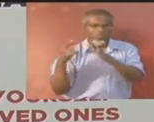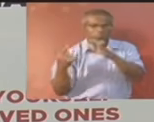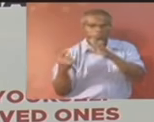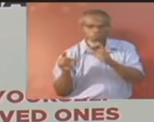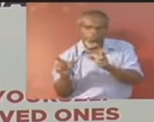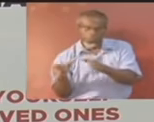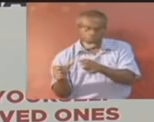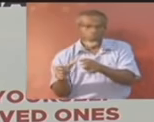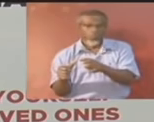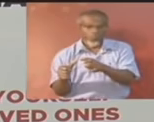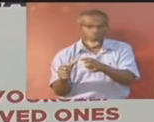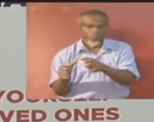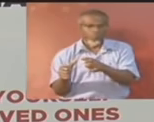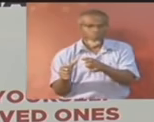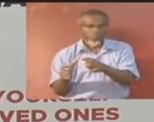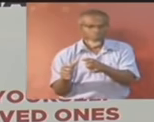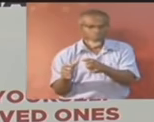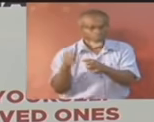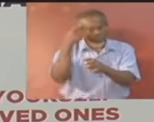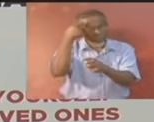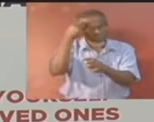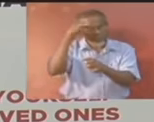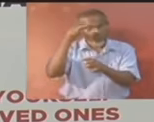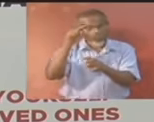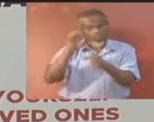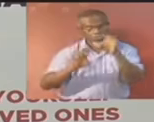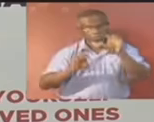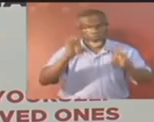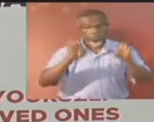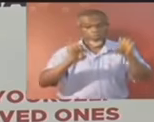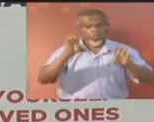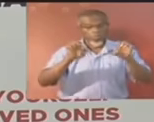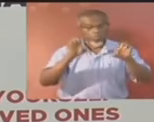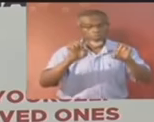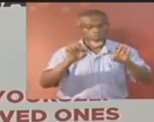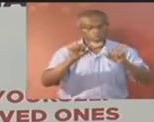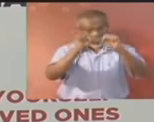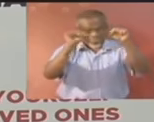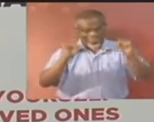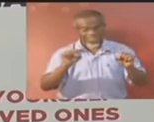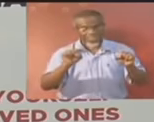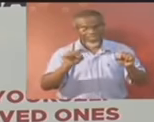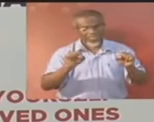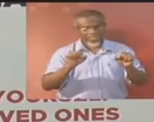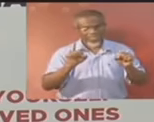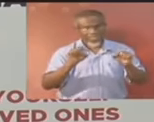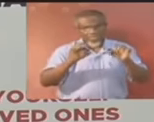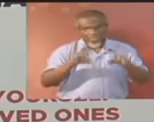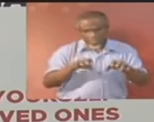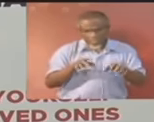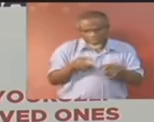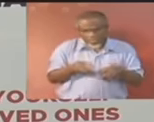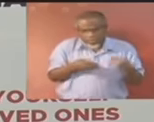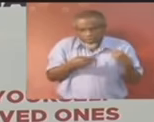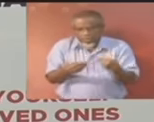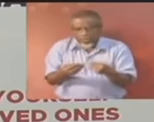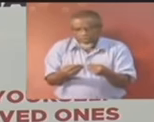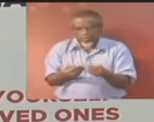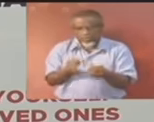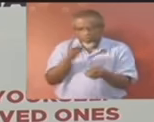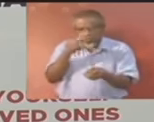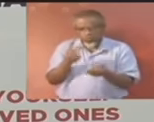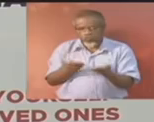quarantine facilities for the energy sectors. And yes, they can be allowed to serve food to their guests, given